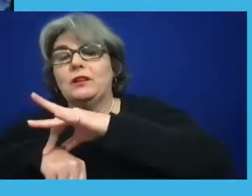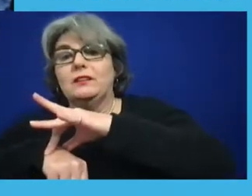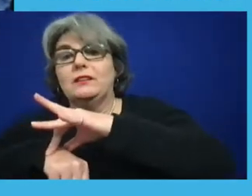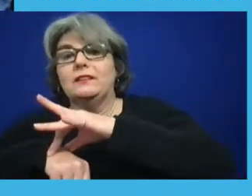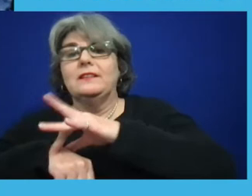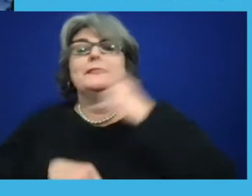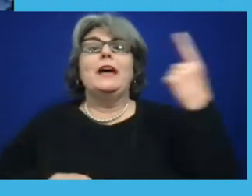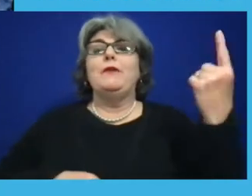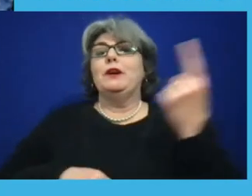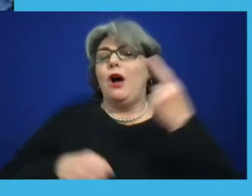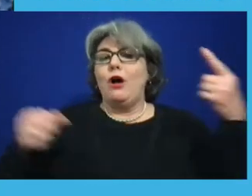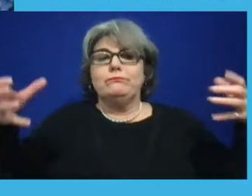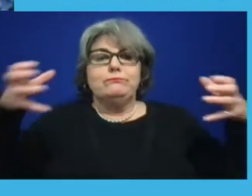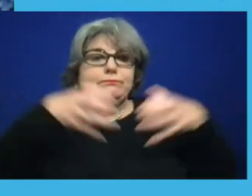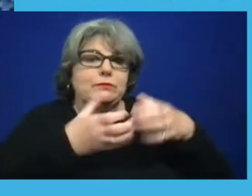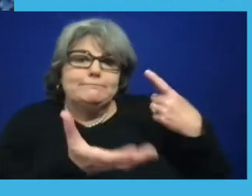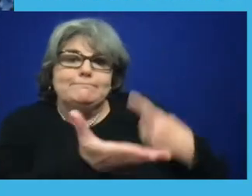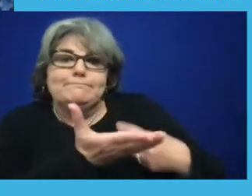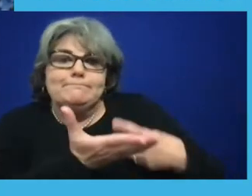Earth,